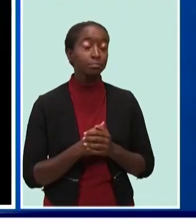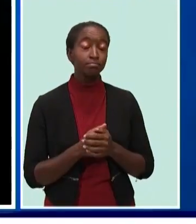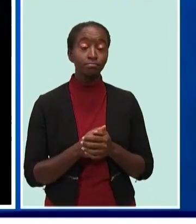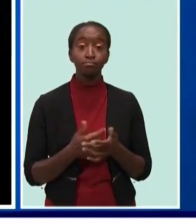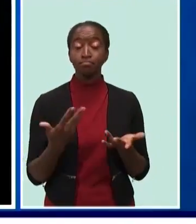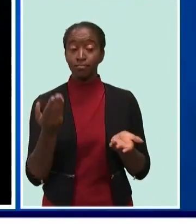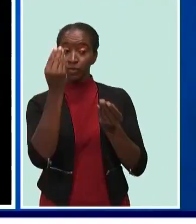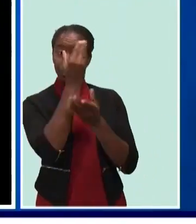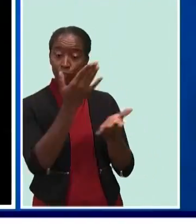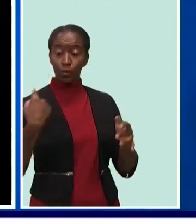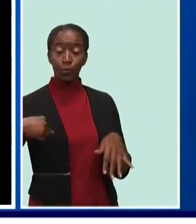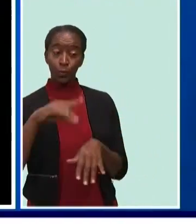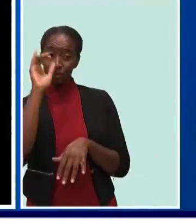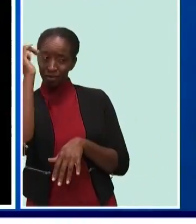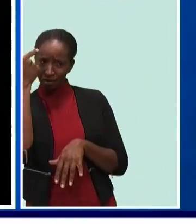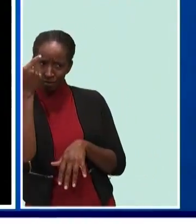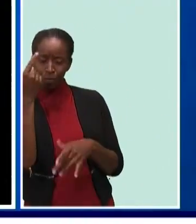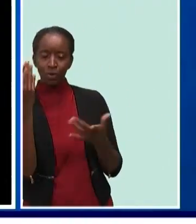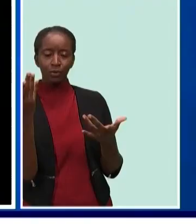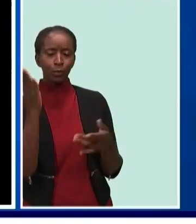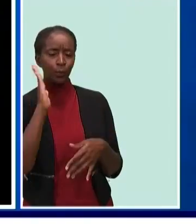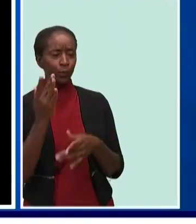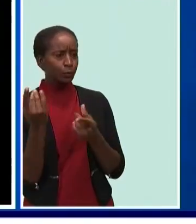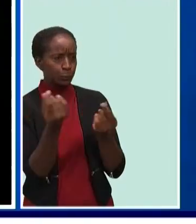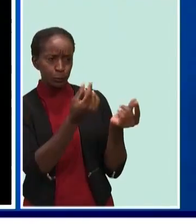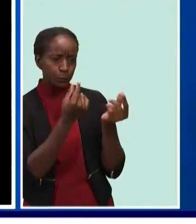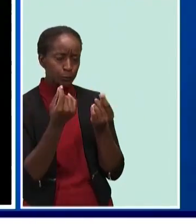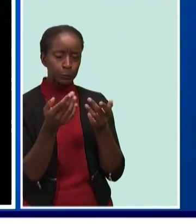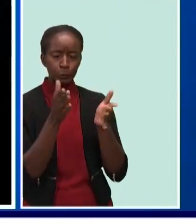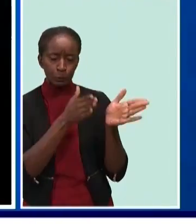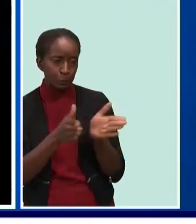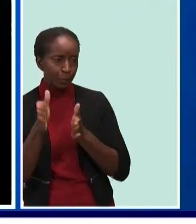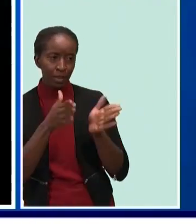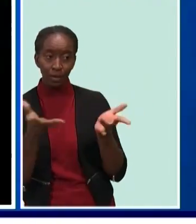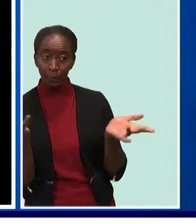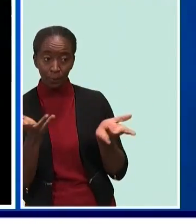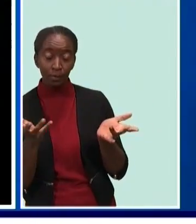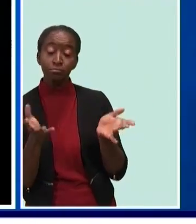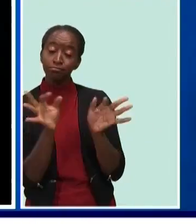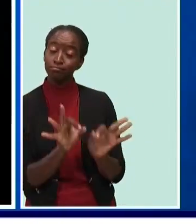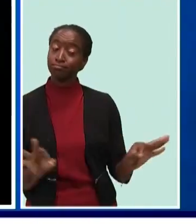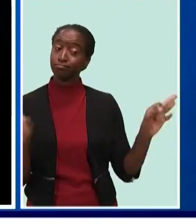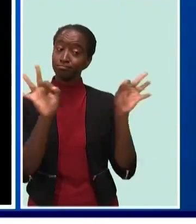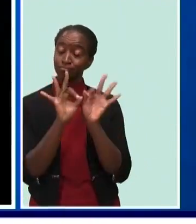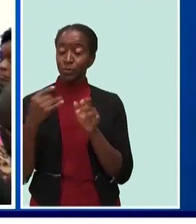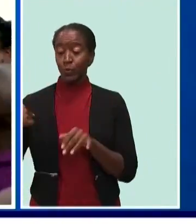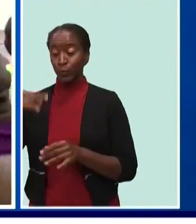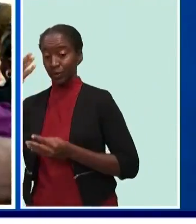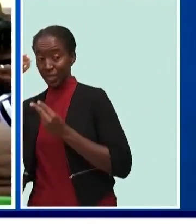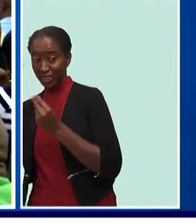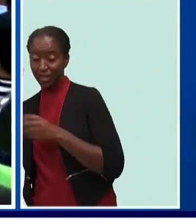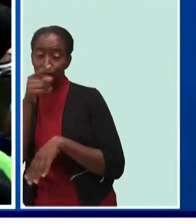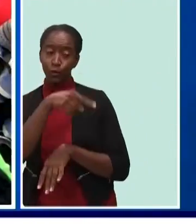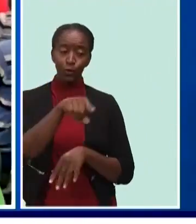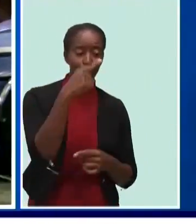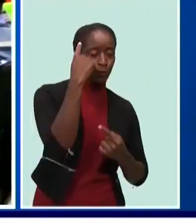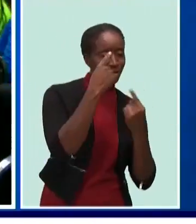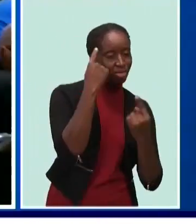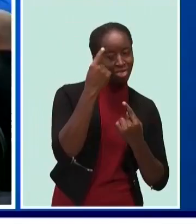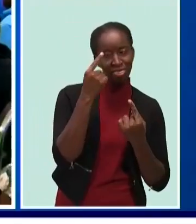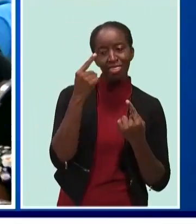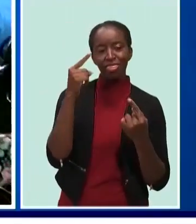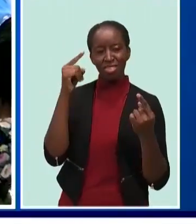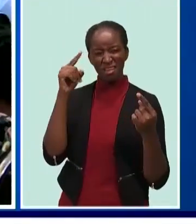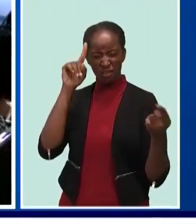are, what we can do, because the most important thing is that we are on the same page in the interest of this country. She also shared some